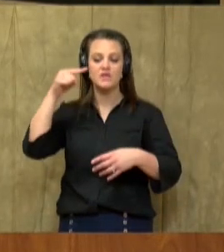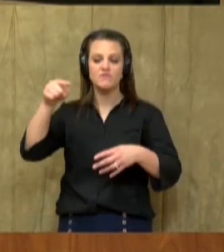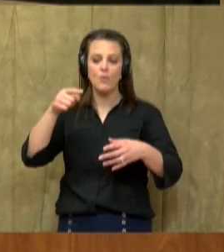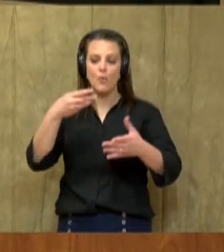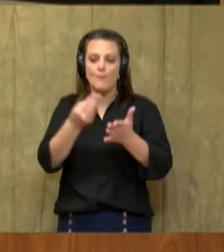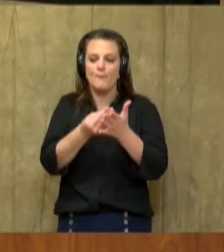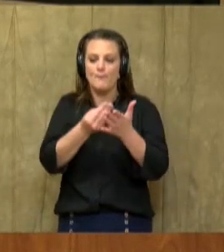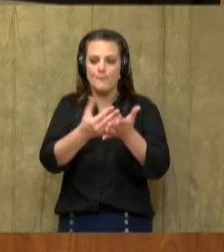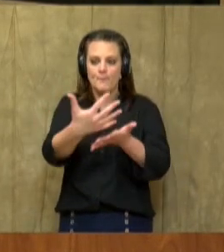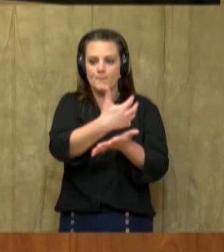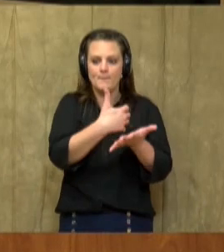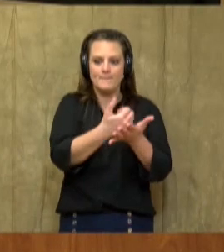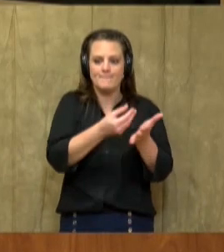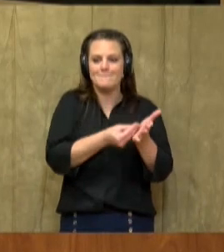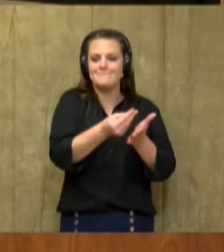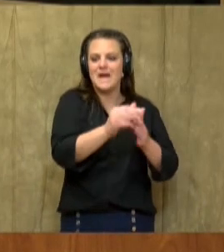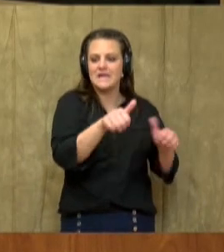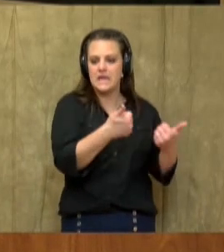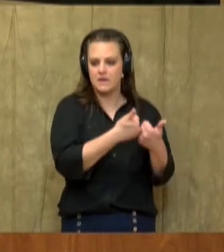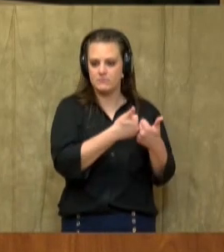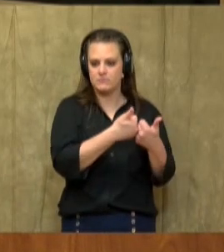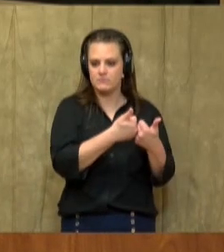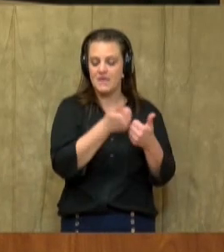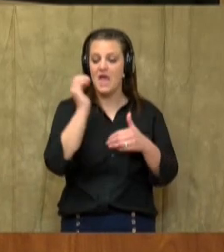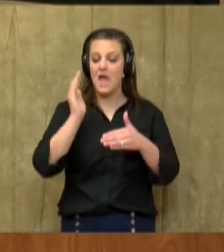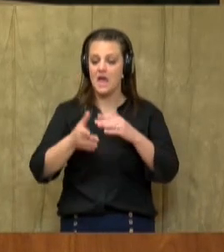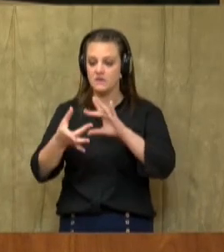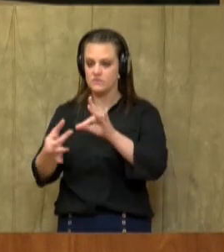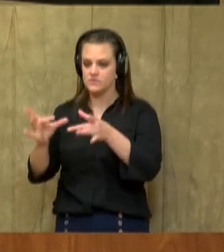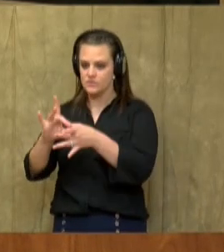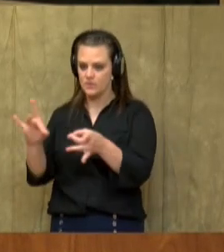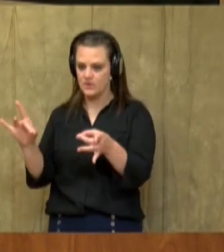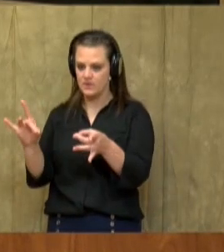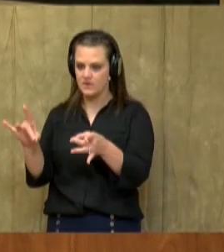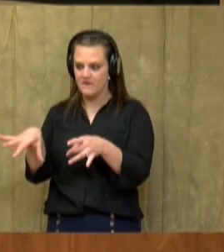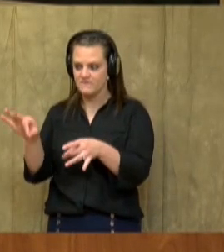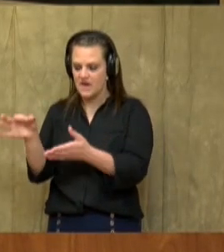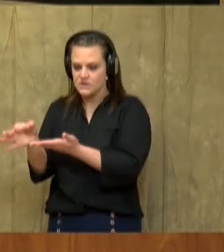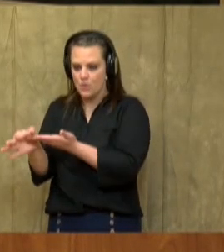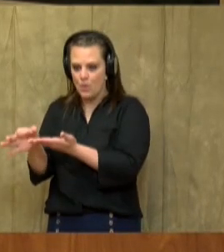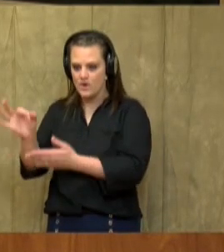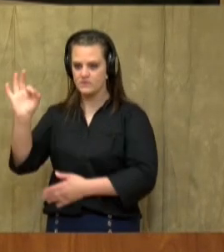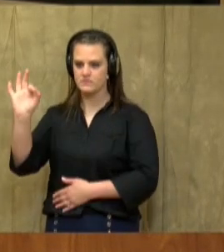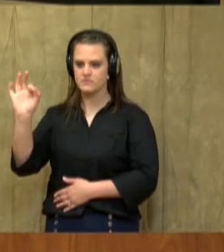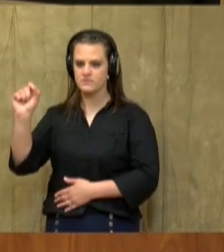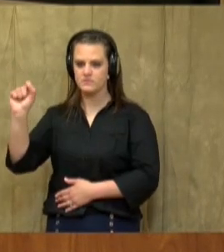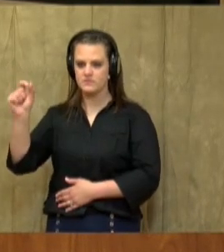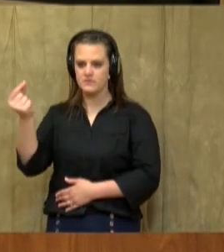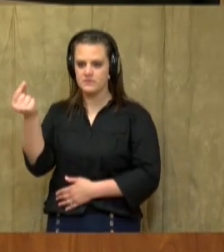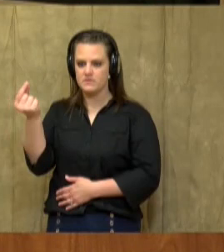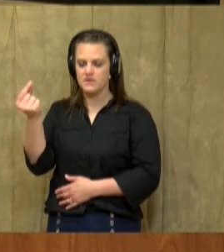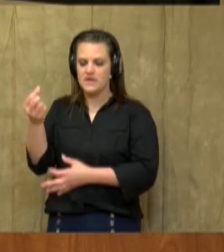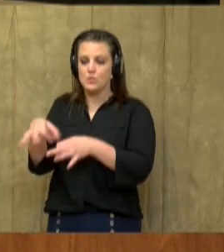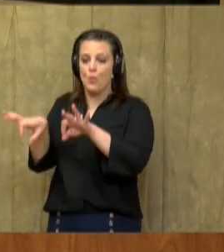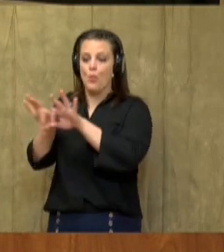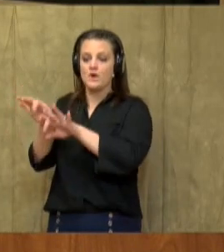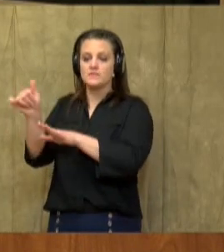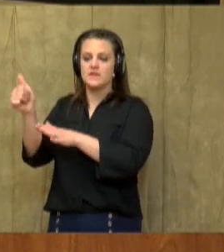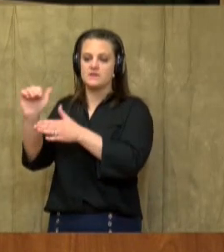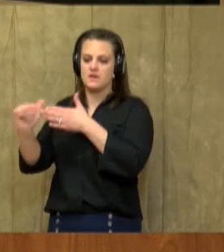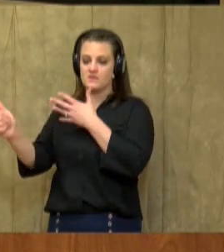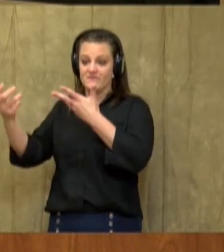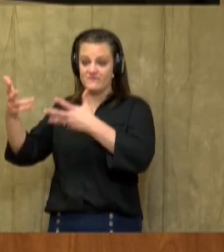earn money to buy a video game. At the end of the story, she finds a coin that Grandpa feels is worth the $10 Caitlin